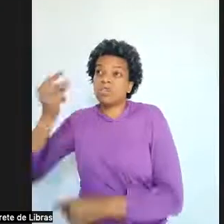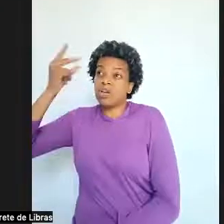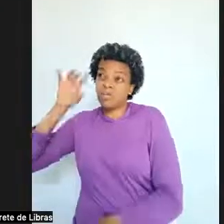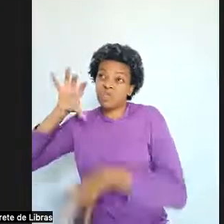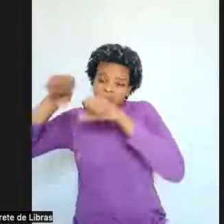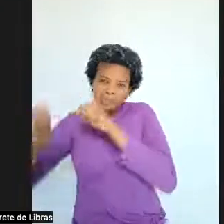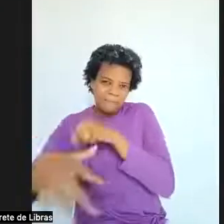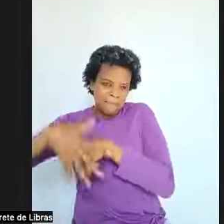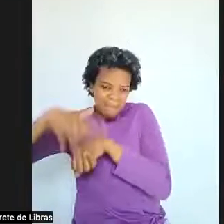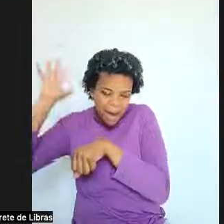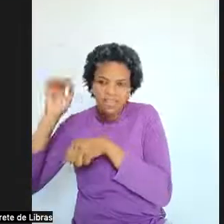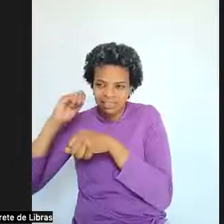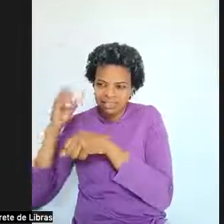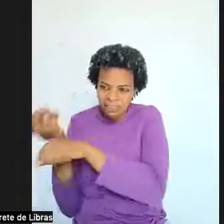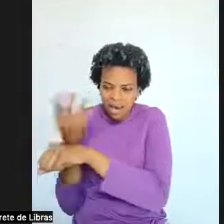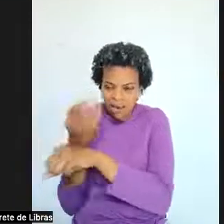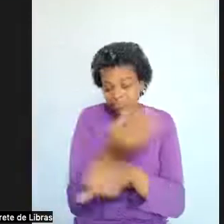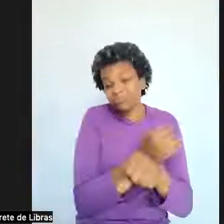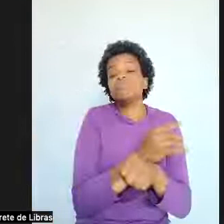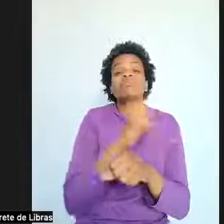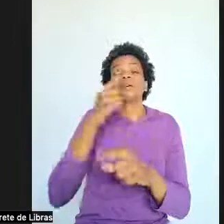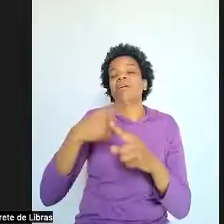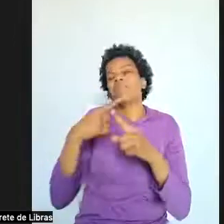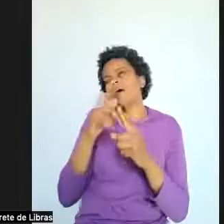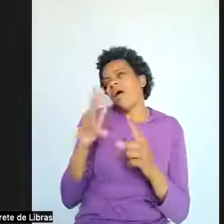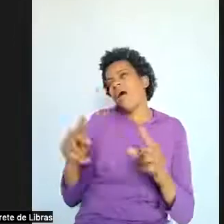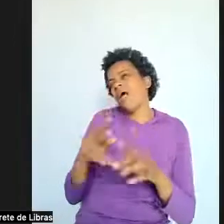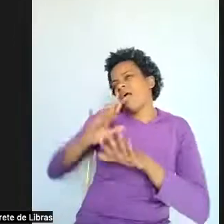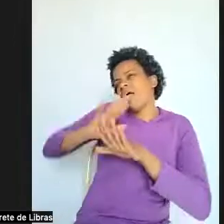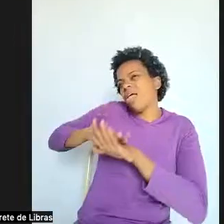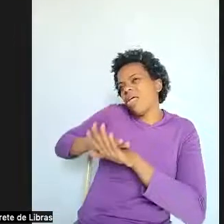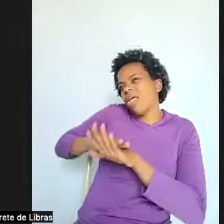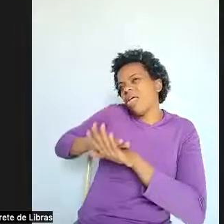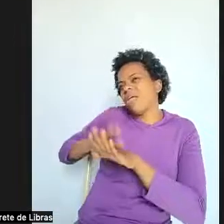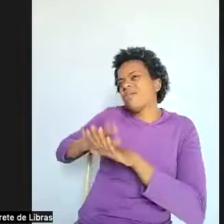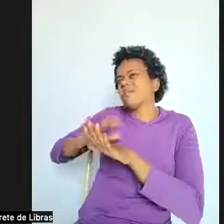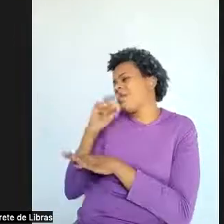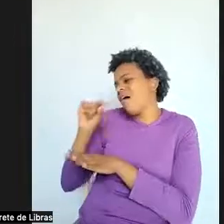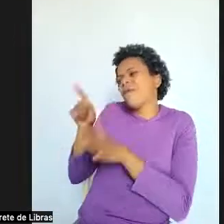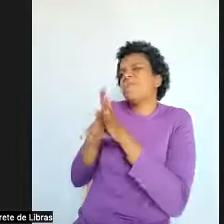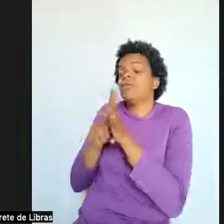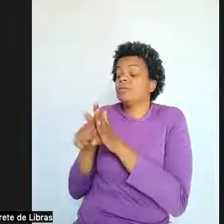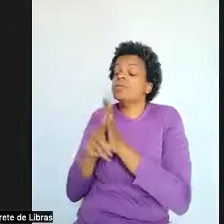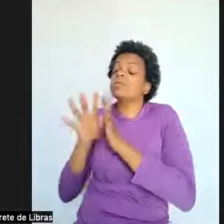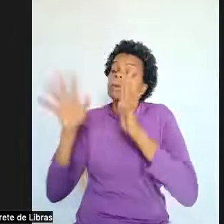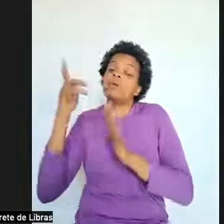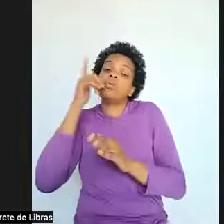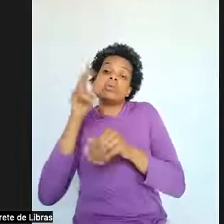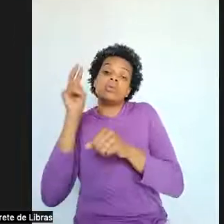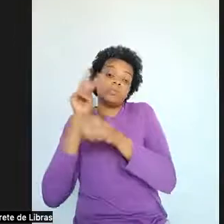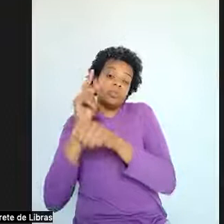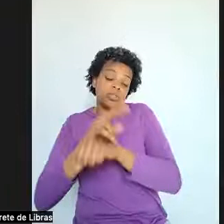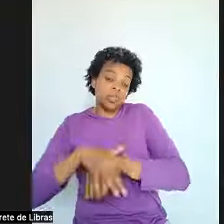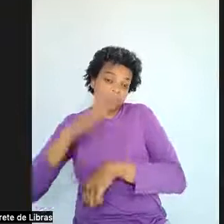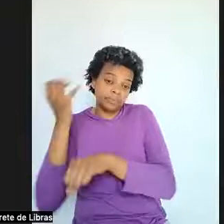Currently, only 1/3 of the whales are captured by the Japanese. They use the excuse of research, but in the end, this